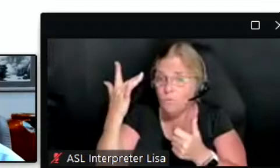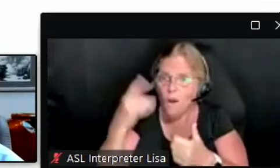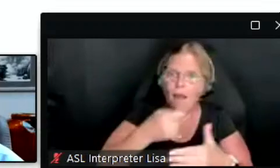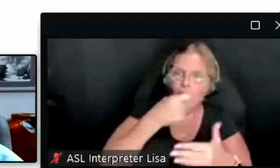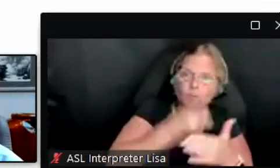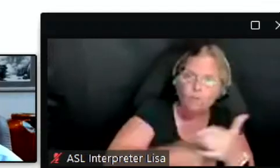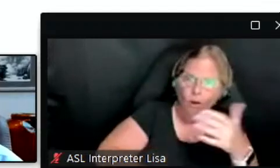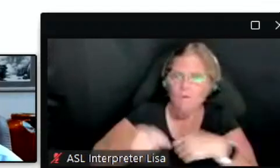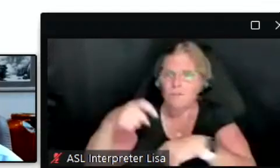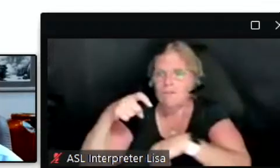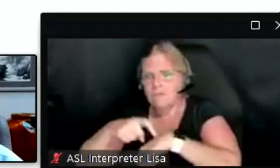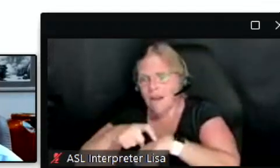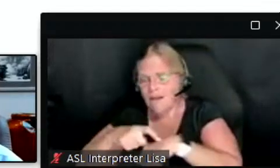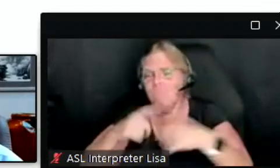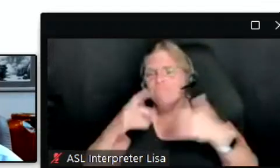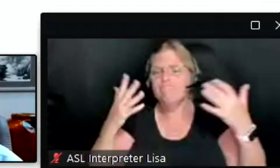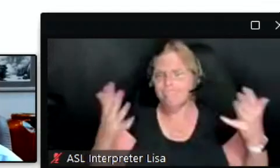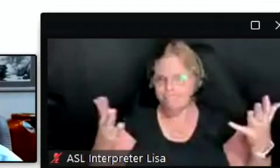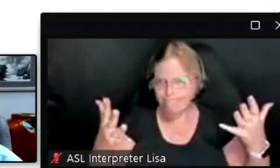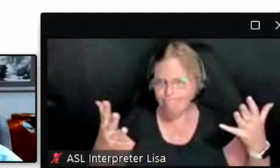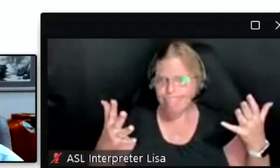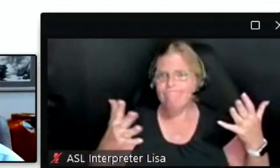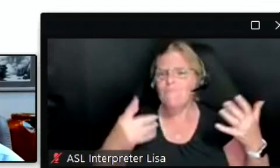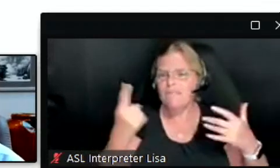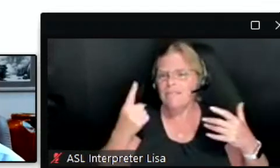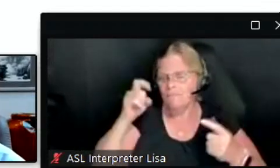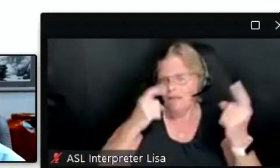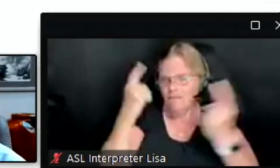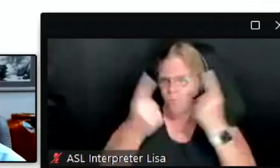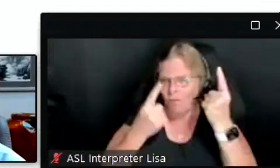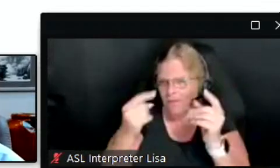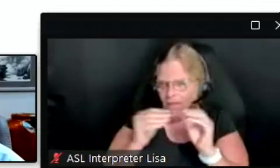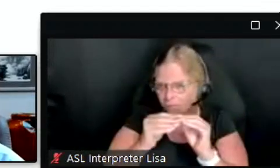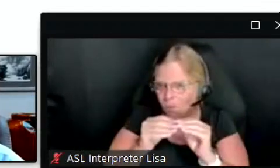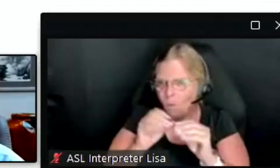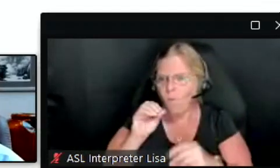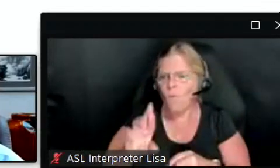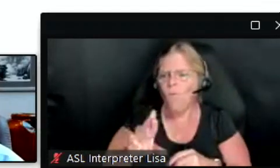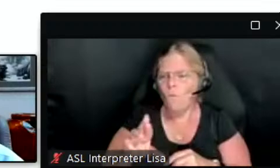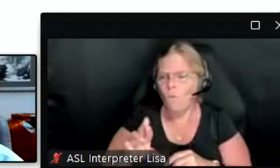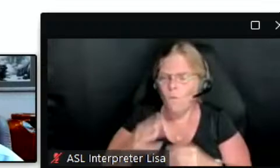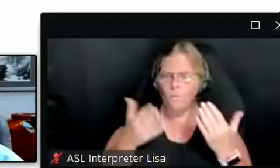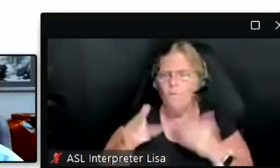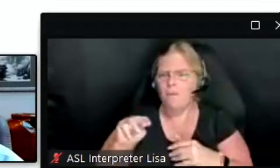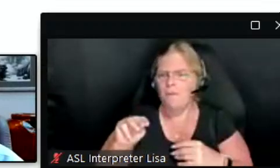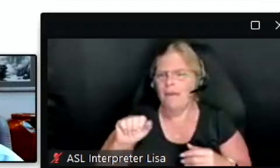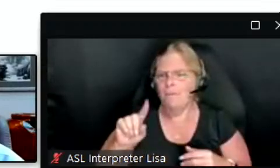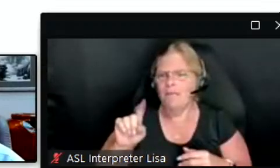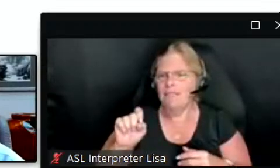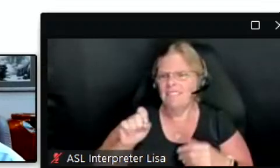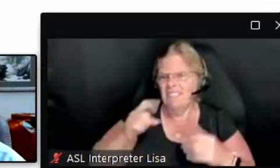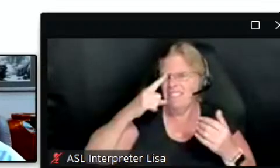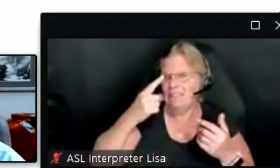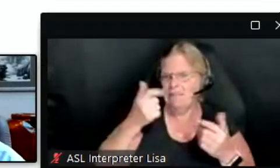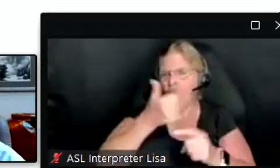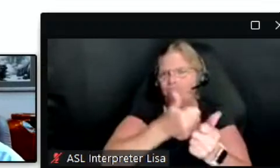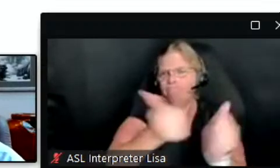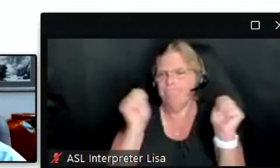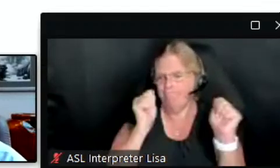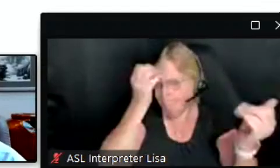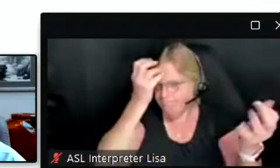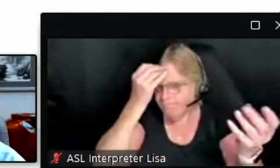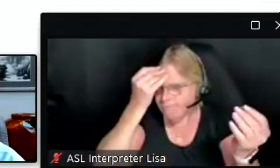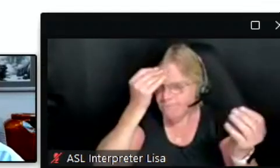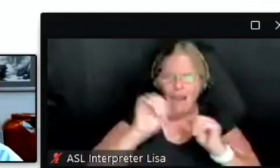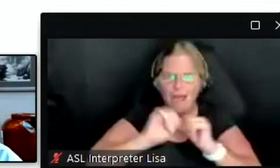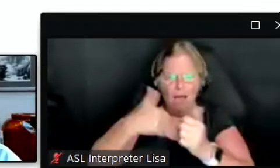going to be something where we're going to want to think more about, or have a MSDE research and think more about on the how to get there.